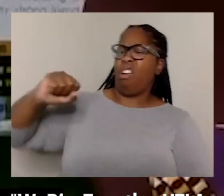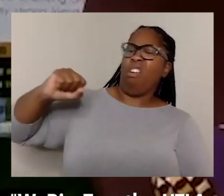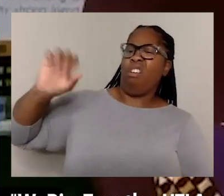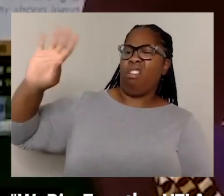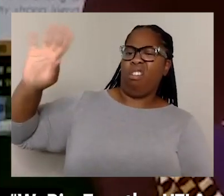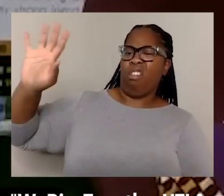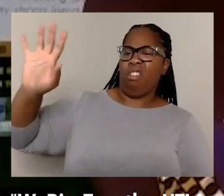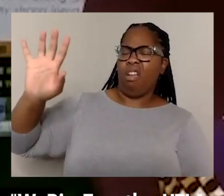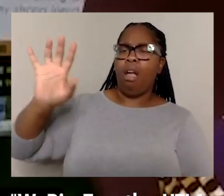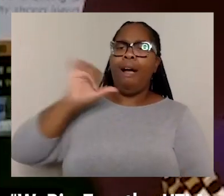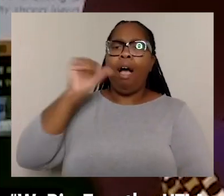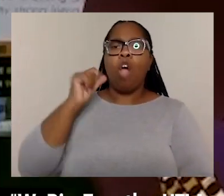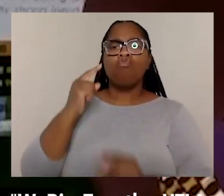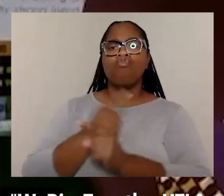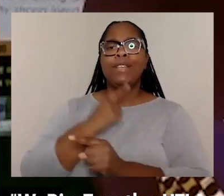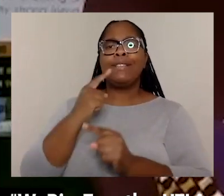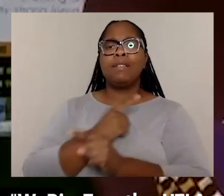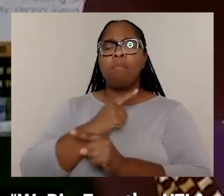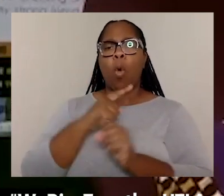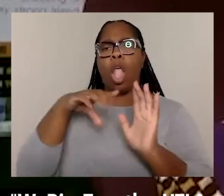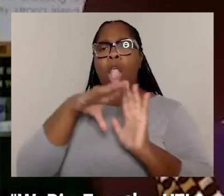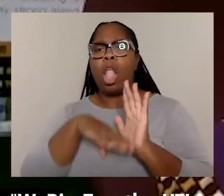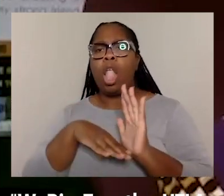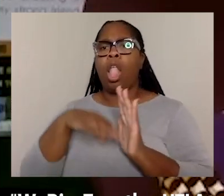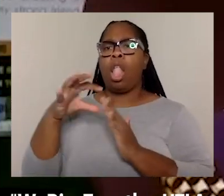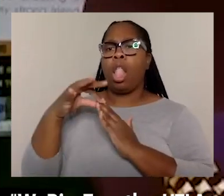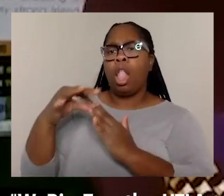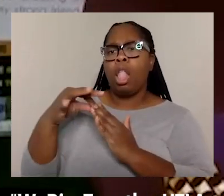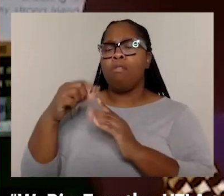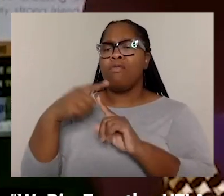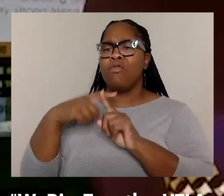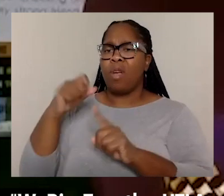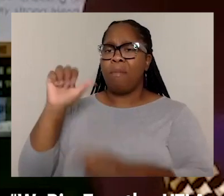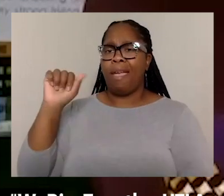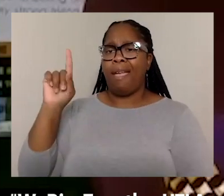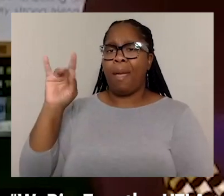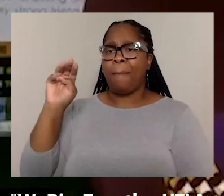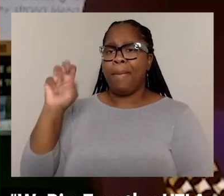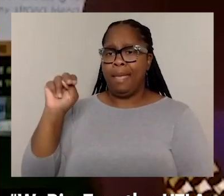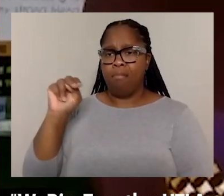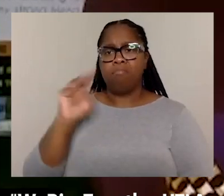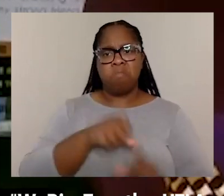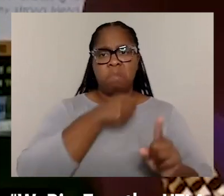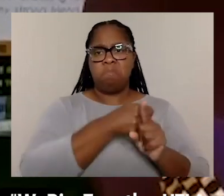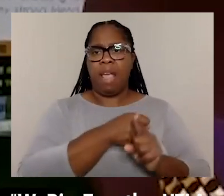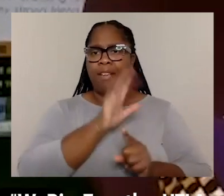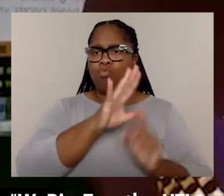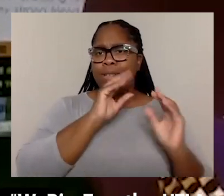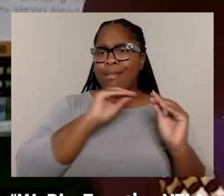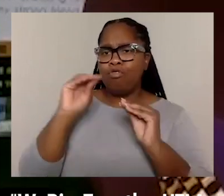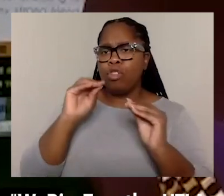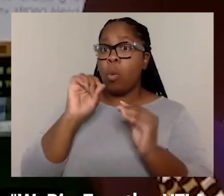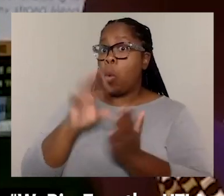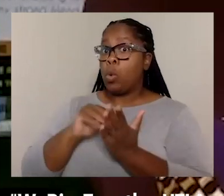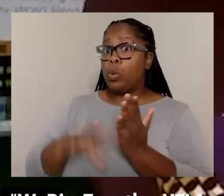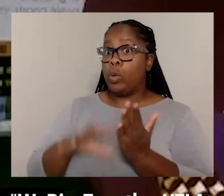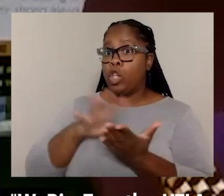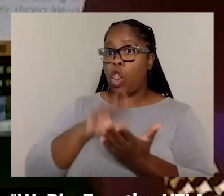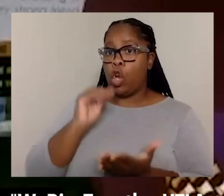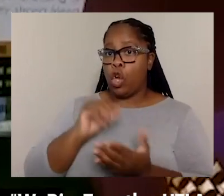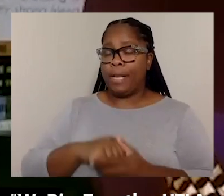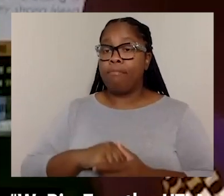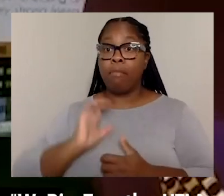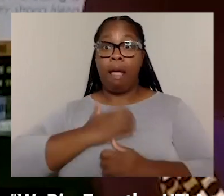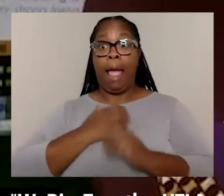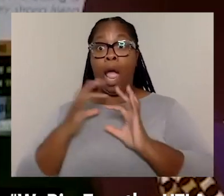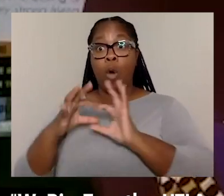are impacting teaching and learning. Our unity these days is virtual, but